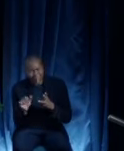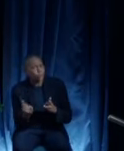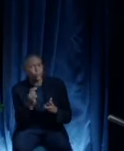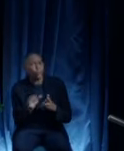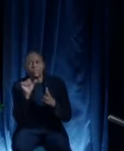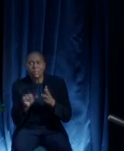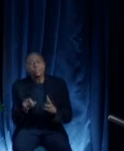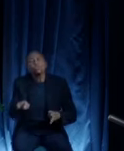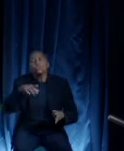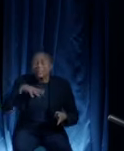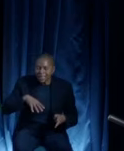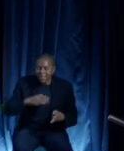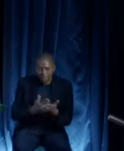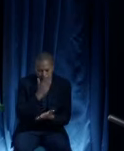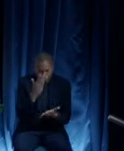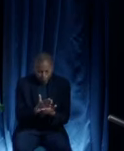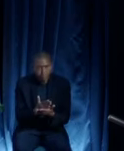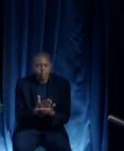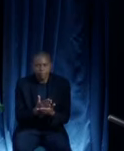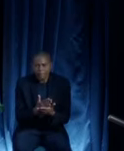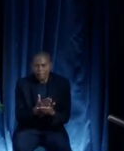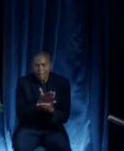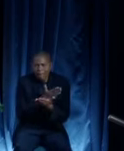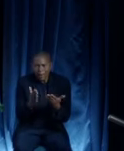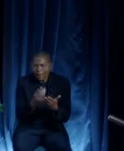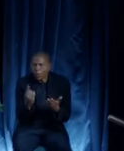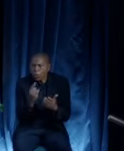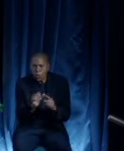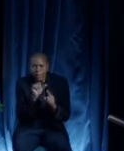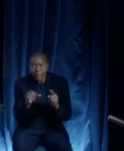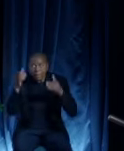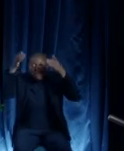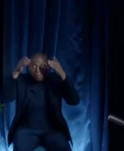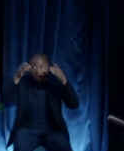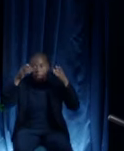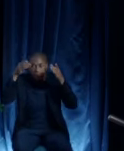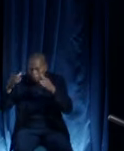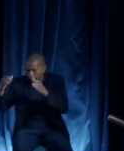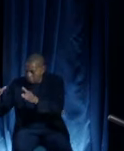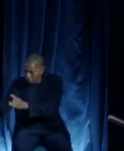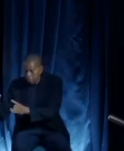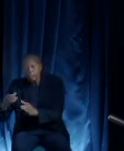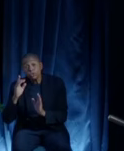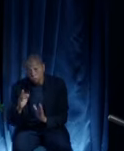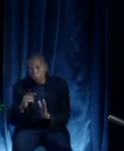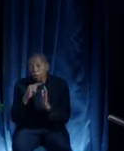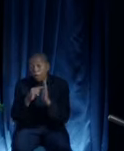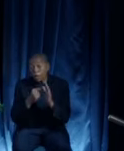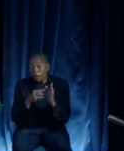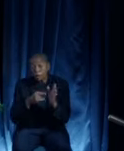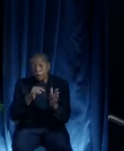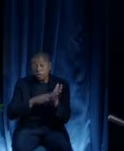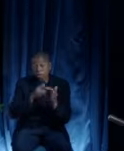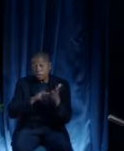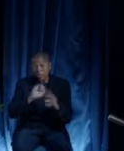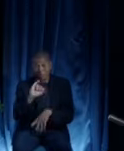What you want is an established dynasty with a clear line of succession. And so James VI of Scotland is welcomed for